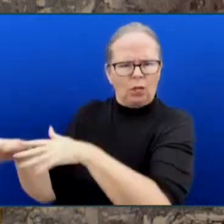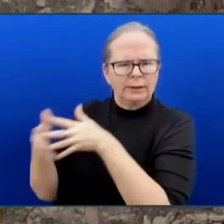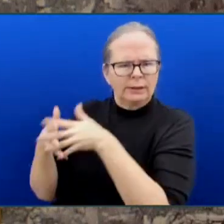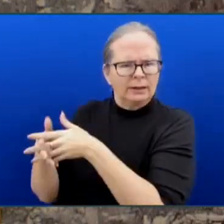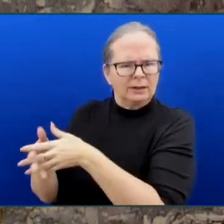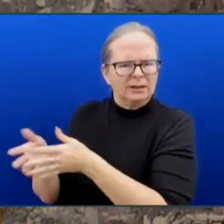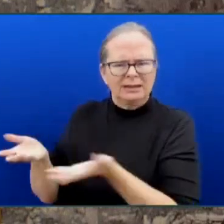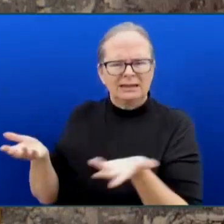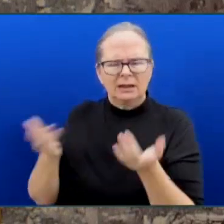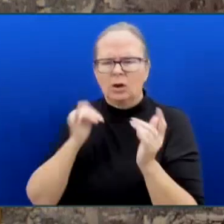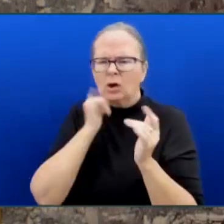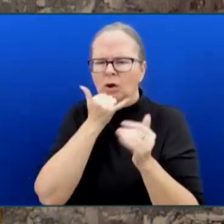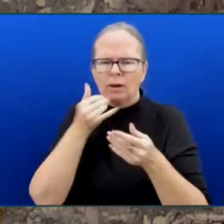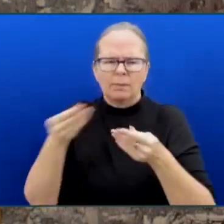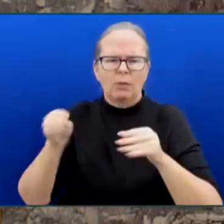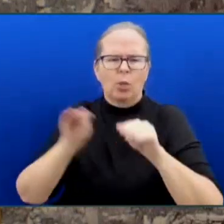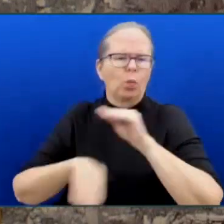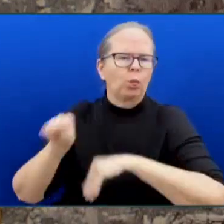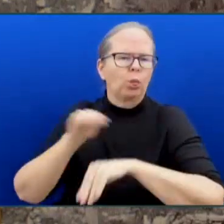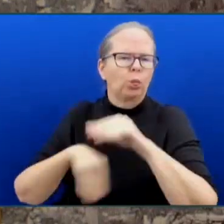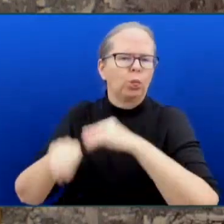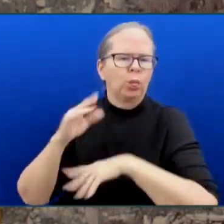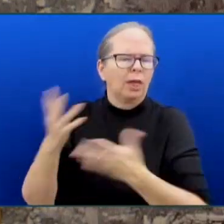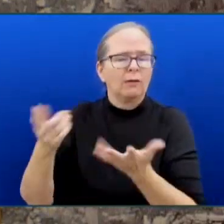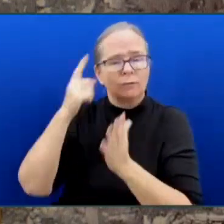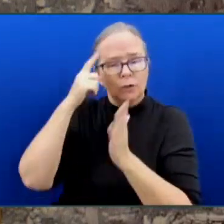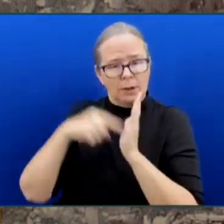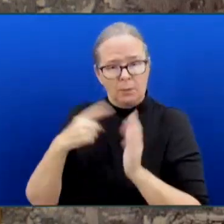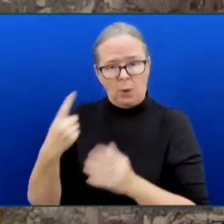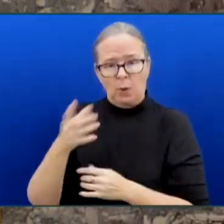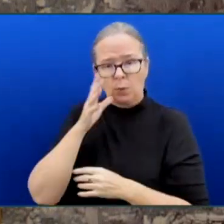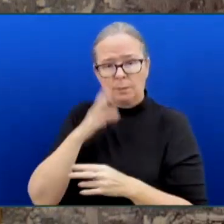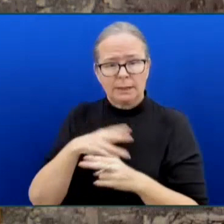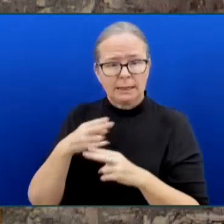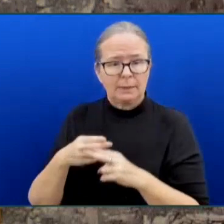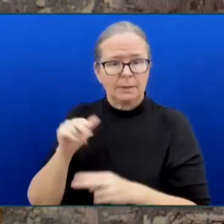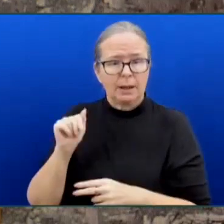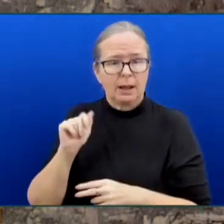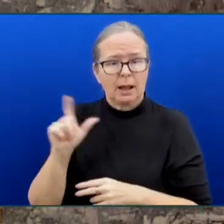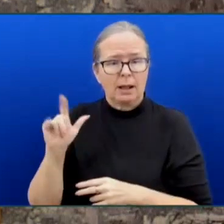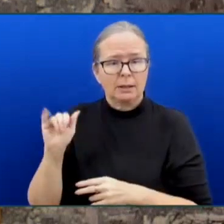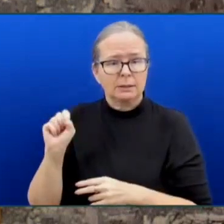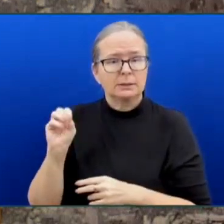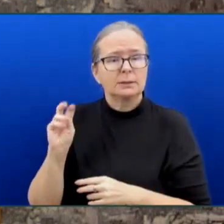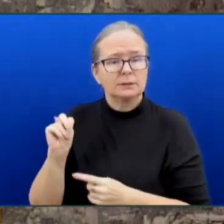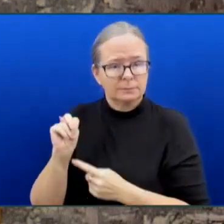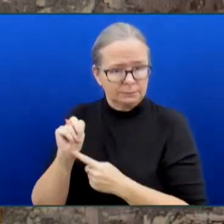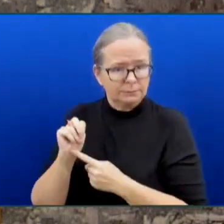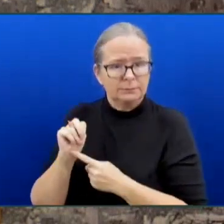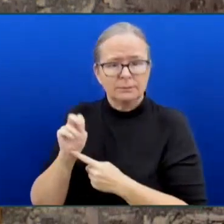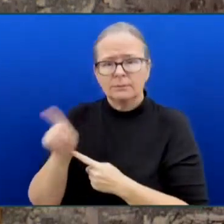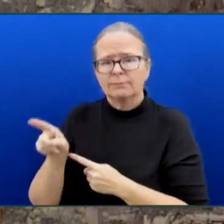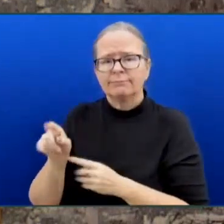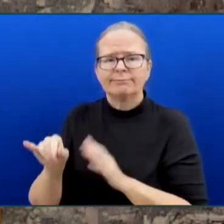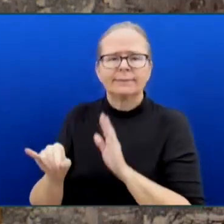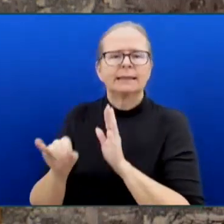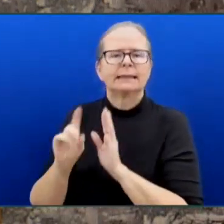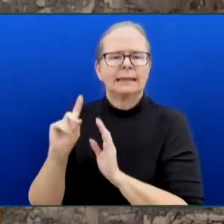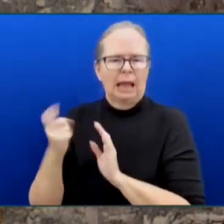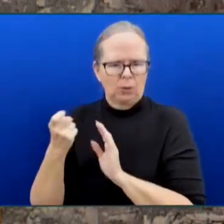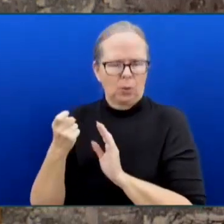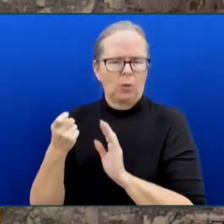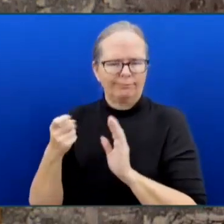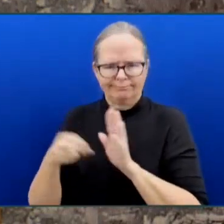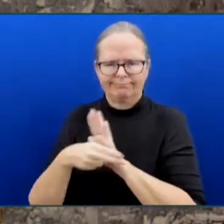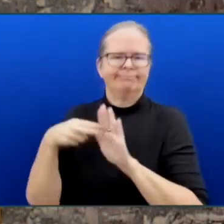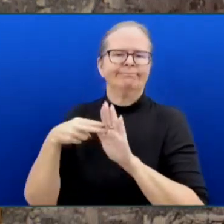DeCluzo. Diagnosed with stage 4 abdominal cancer, she faced the shocking reality in BC